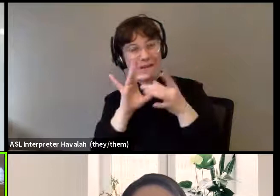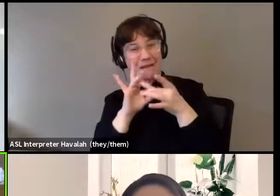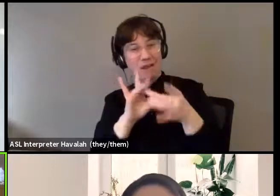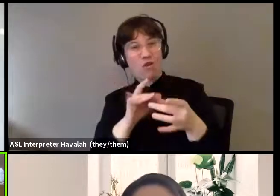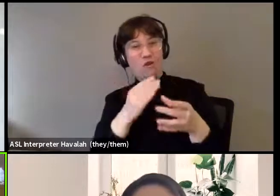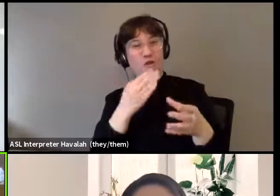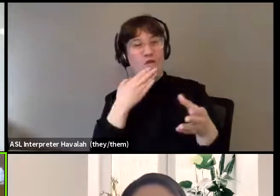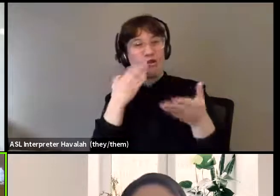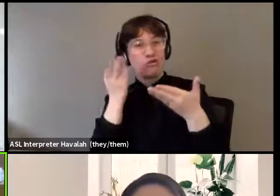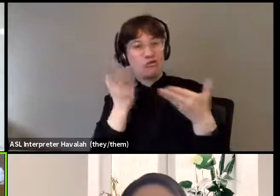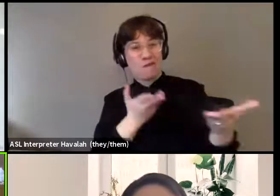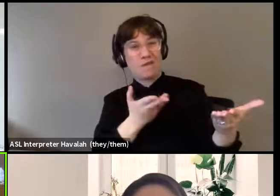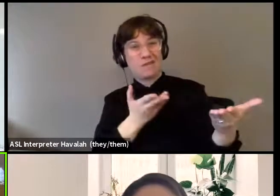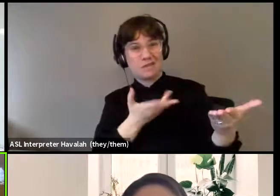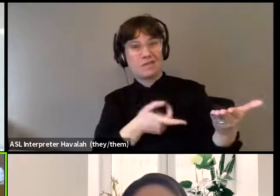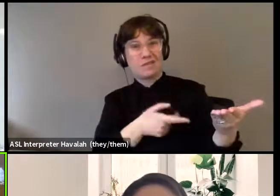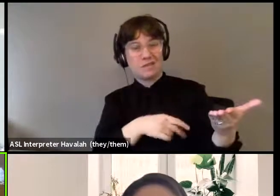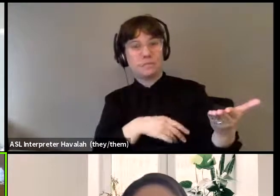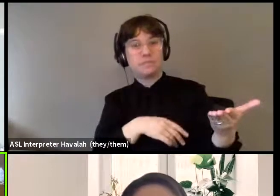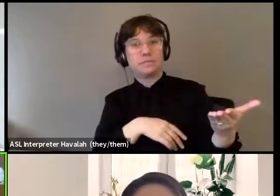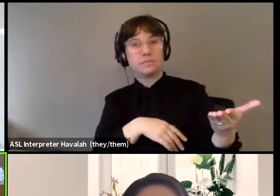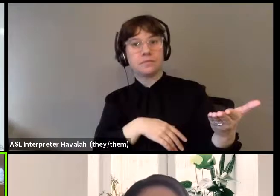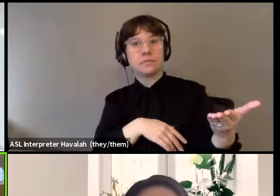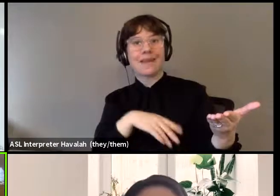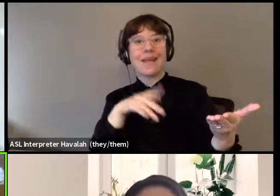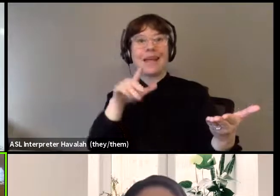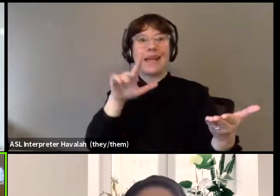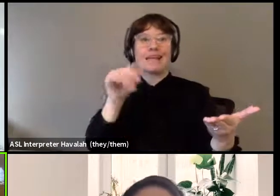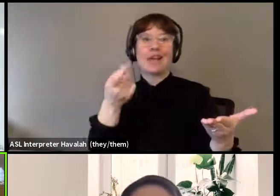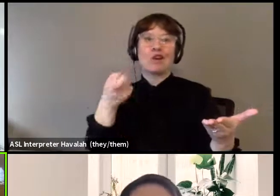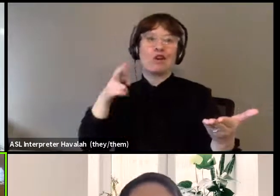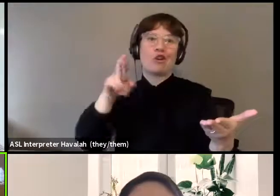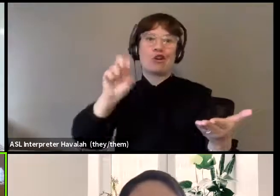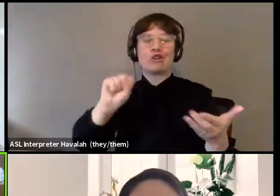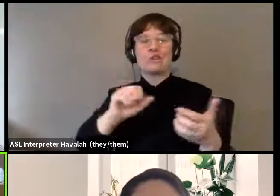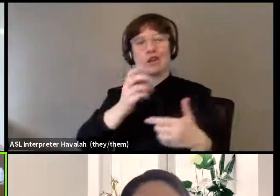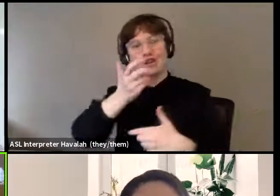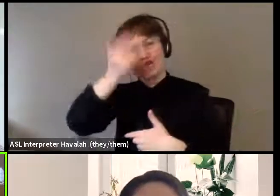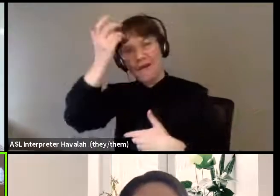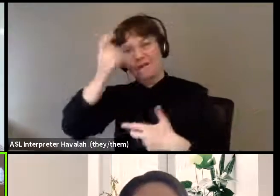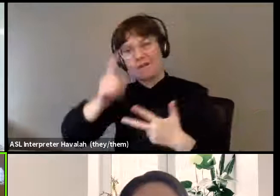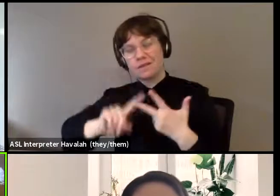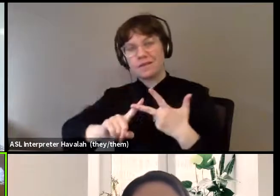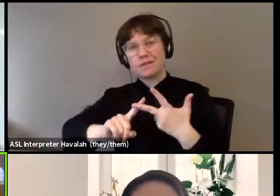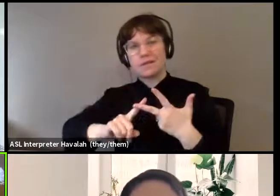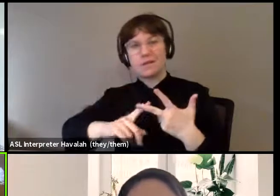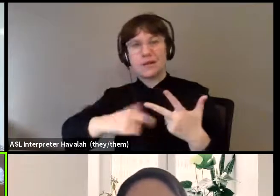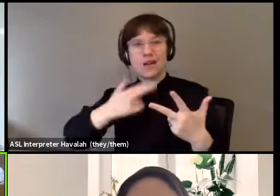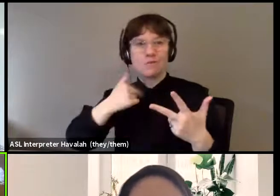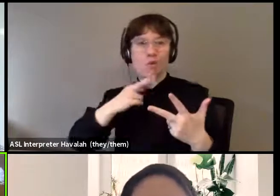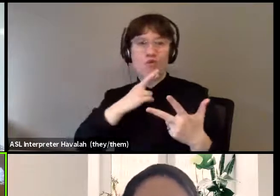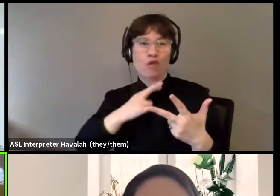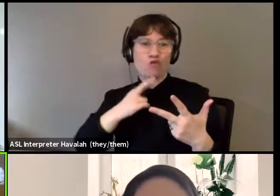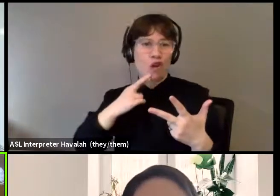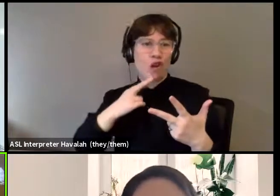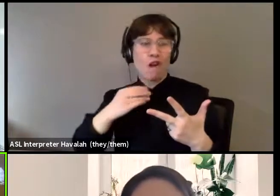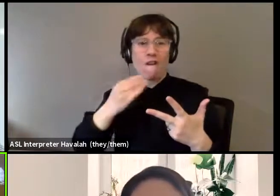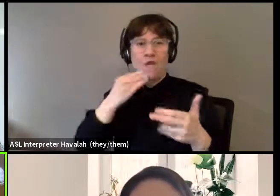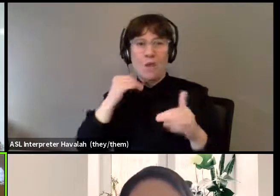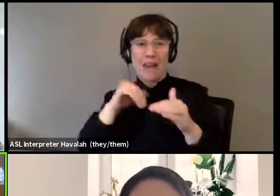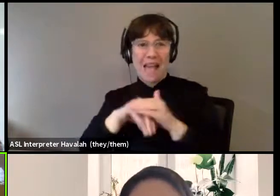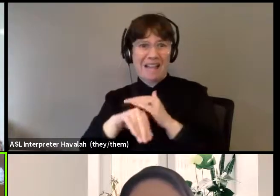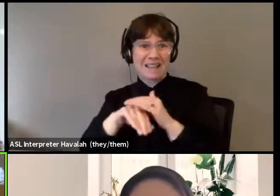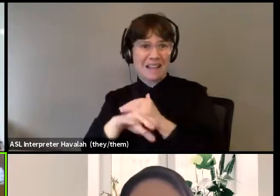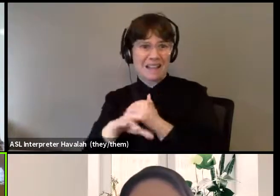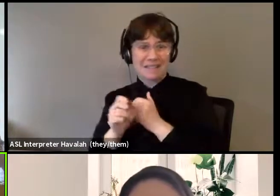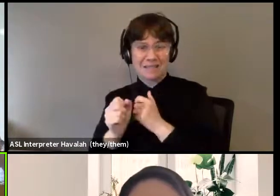service customers. So small caterers, chefs, small restaurants. Food access is an issue